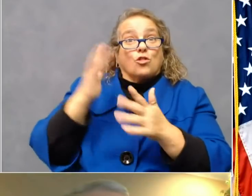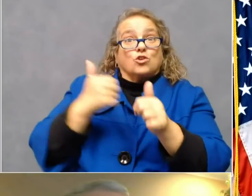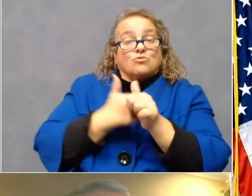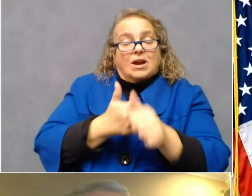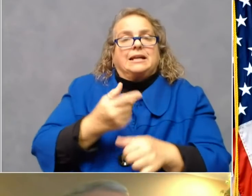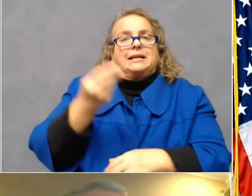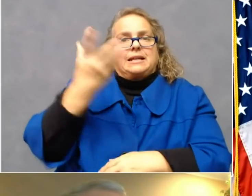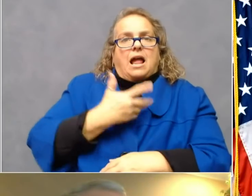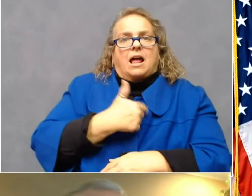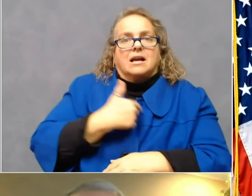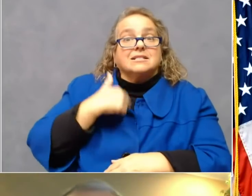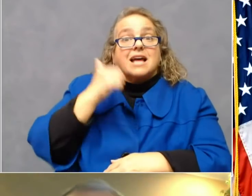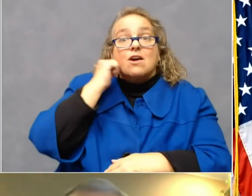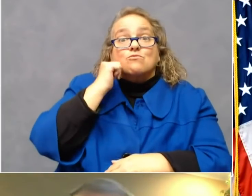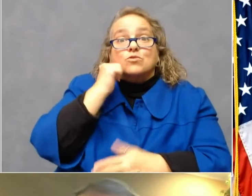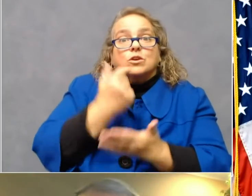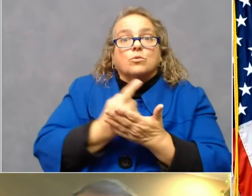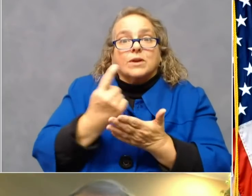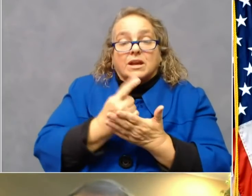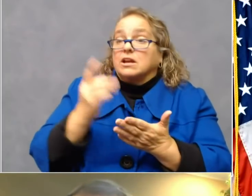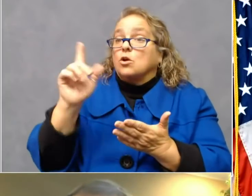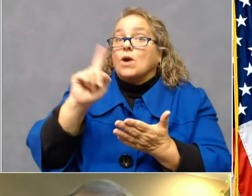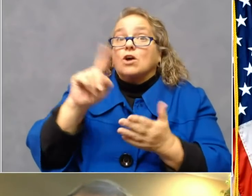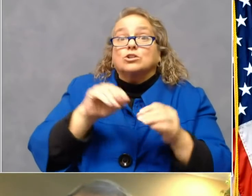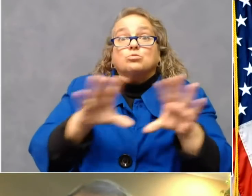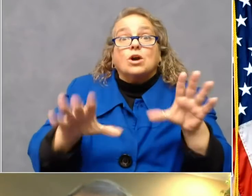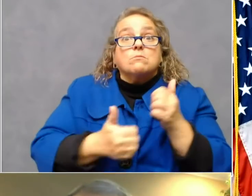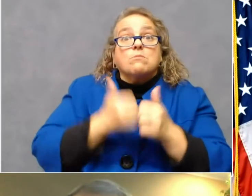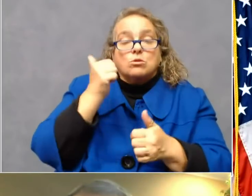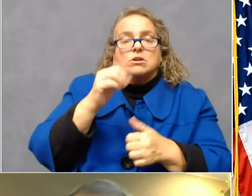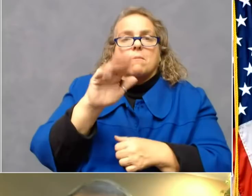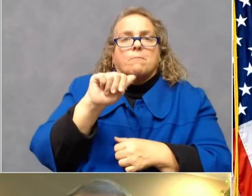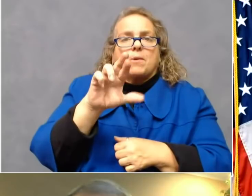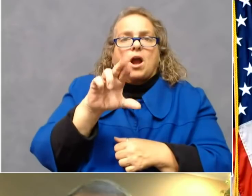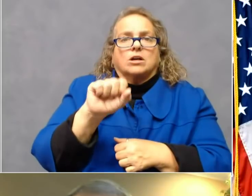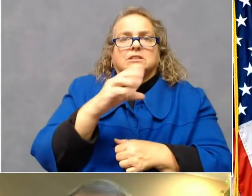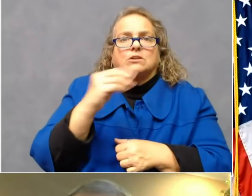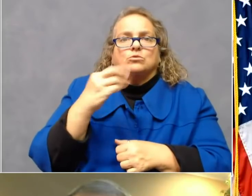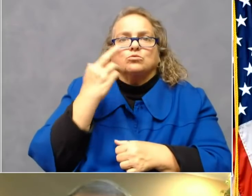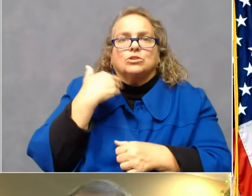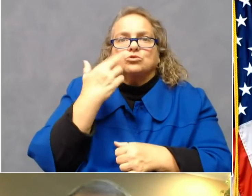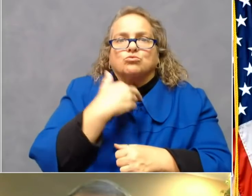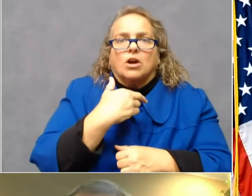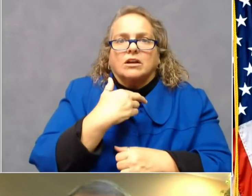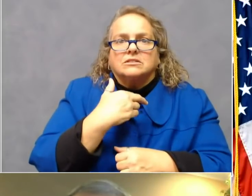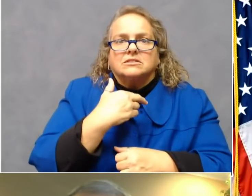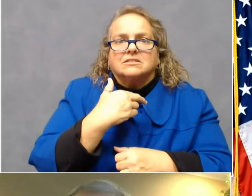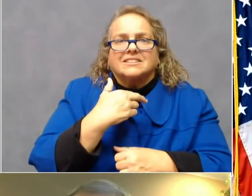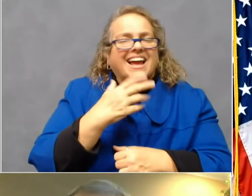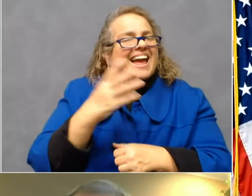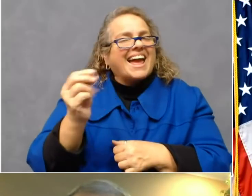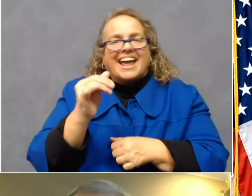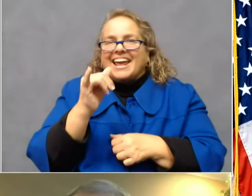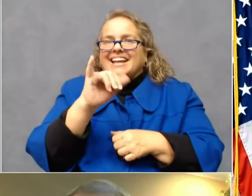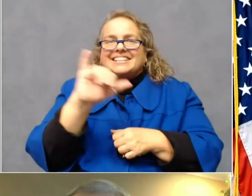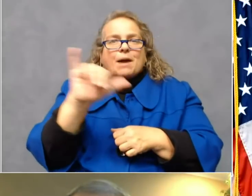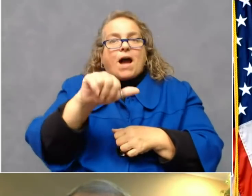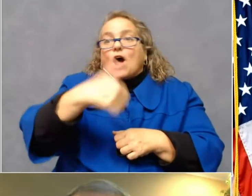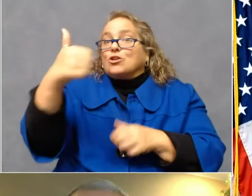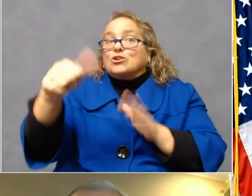and restaurants. And this thing spreads in Kentucky just like it does in any other state. We